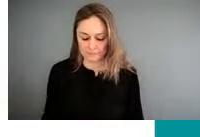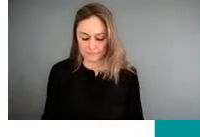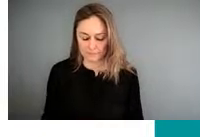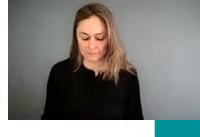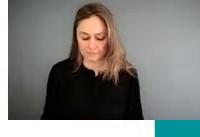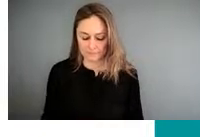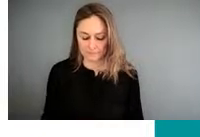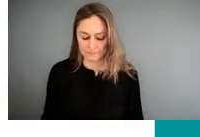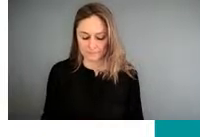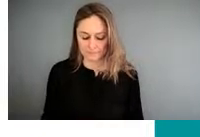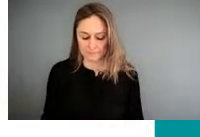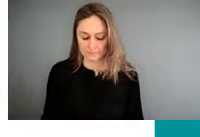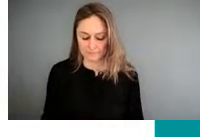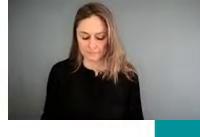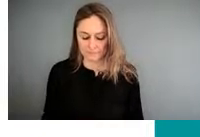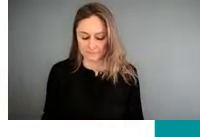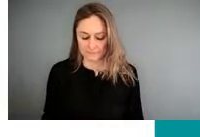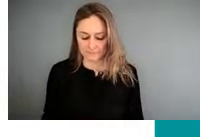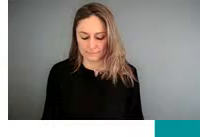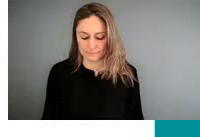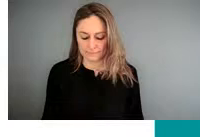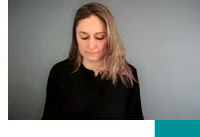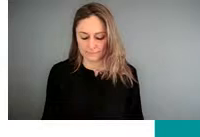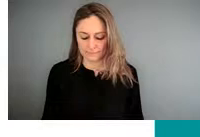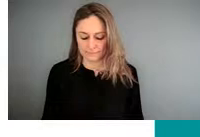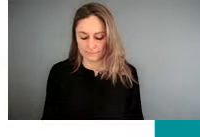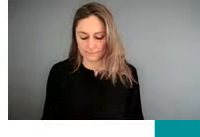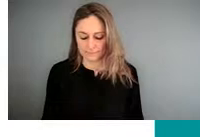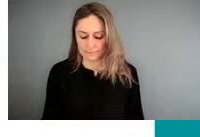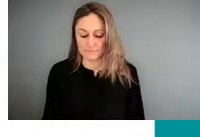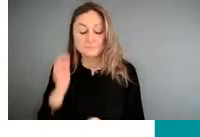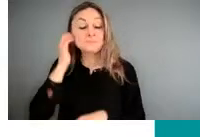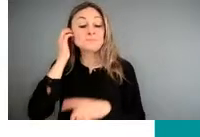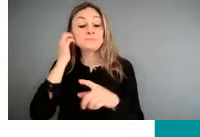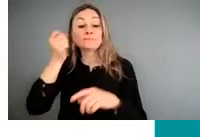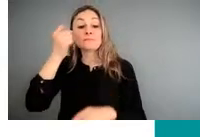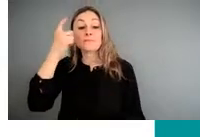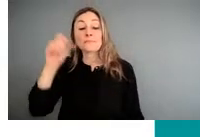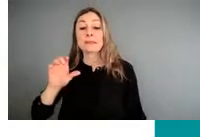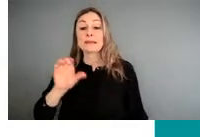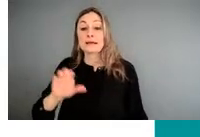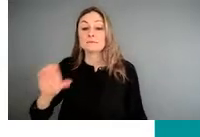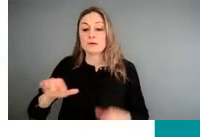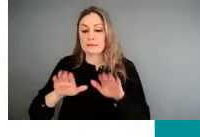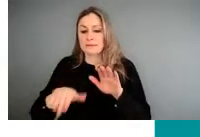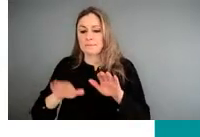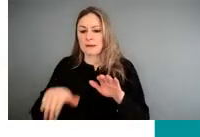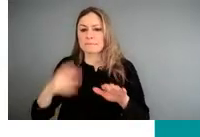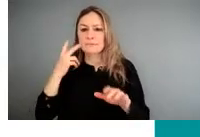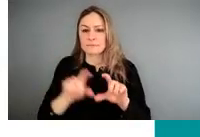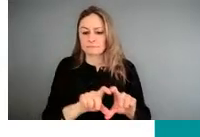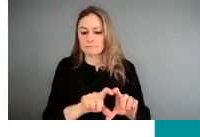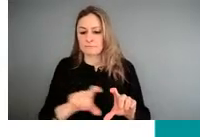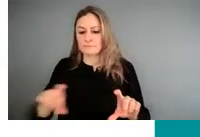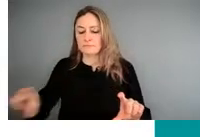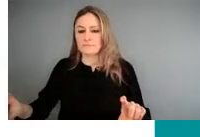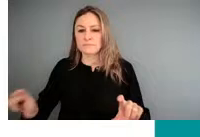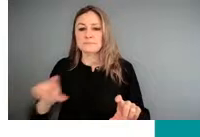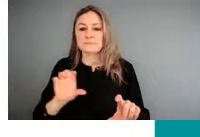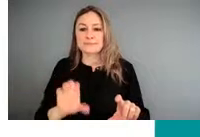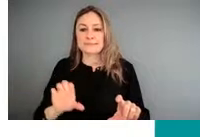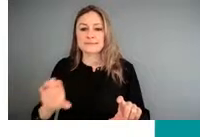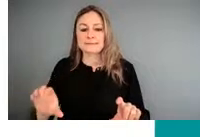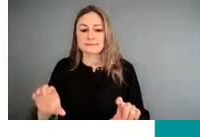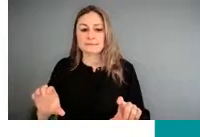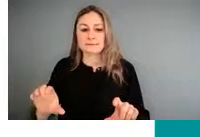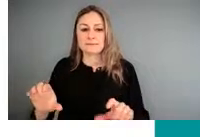Just a reminder as to how you can access closed captions. At the bottom of your screen, you should see a menu of options. You can't see